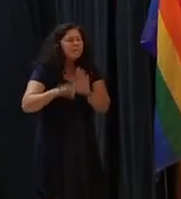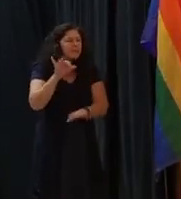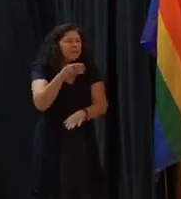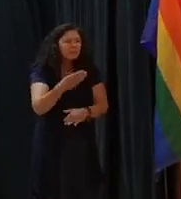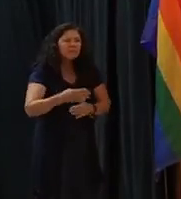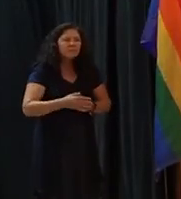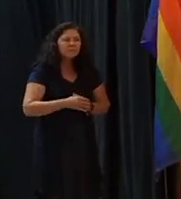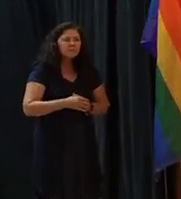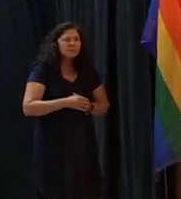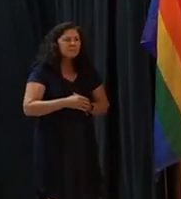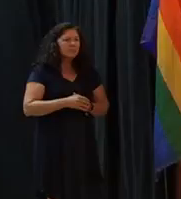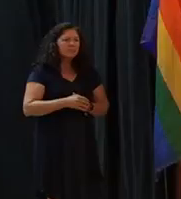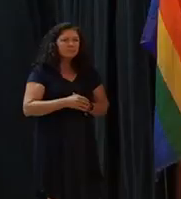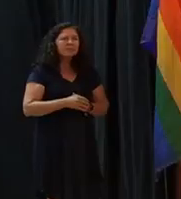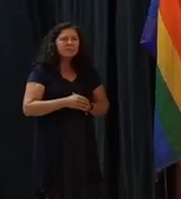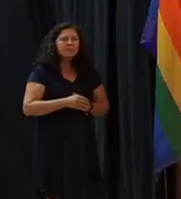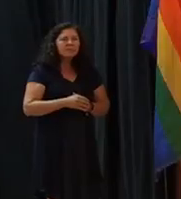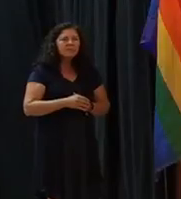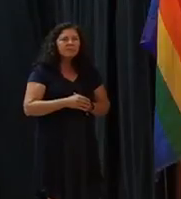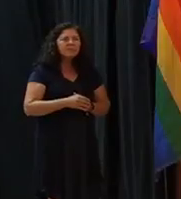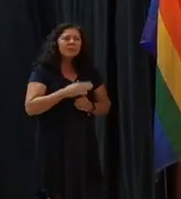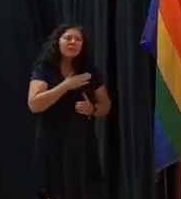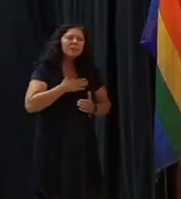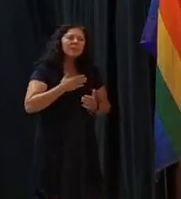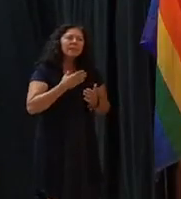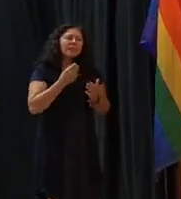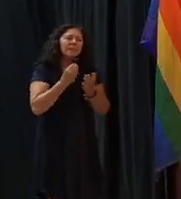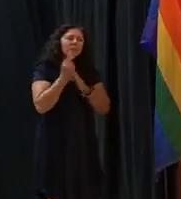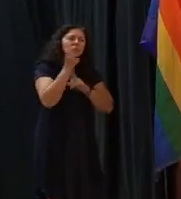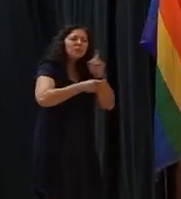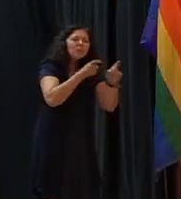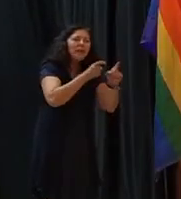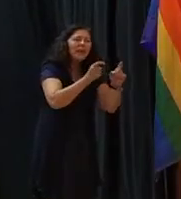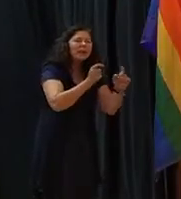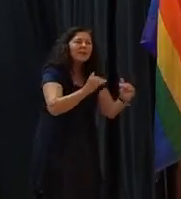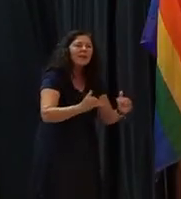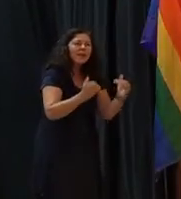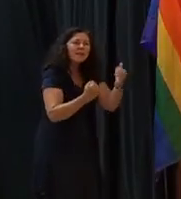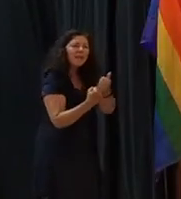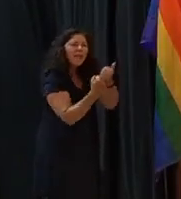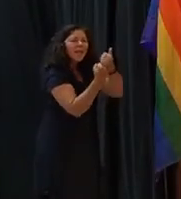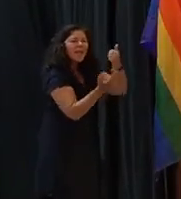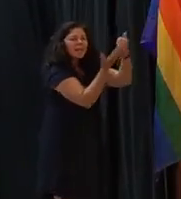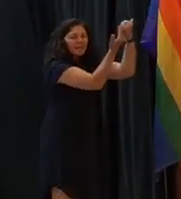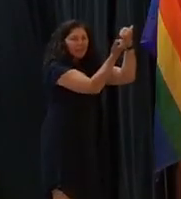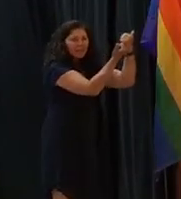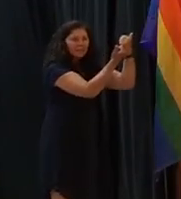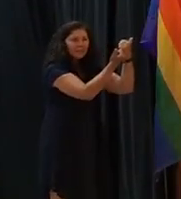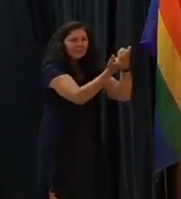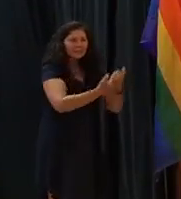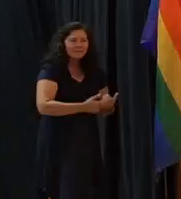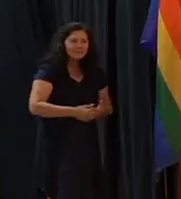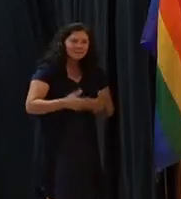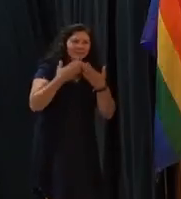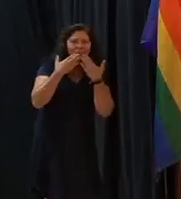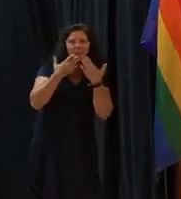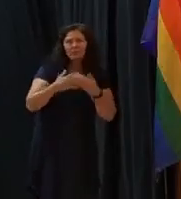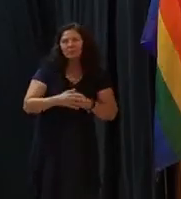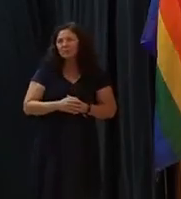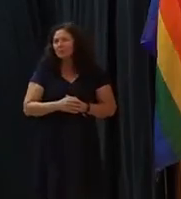Kindly, that's one message. Donate in any way you can. Thank you very much.